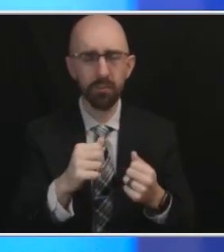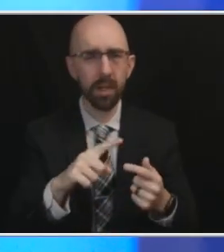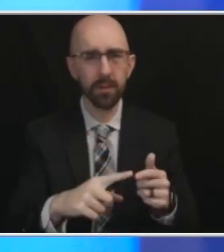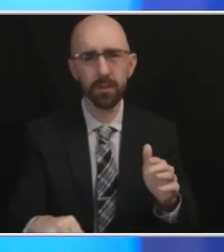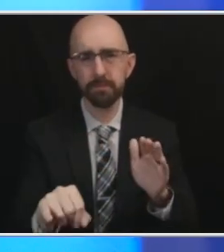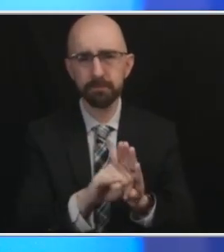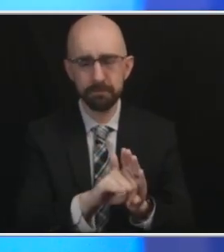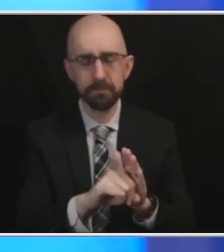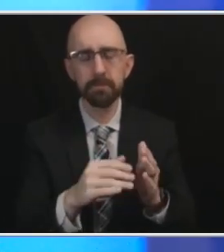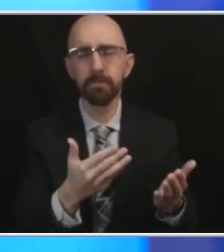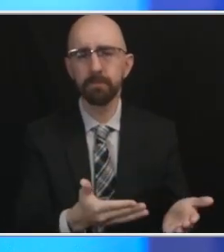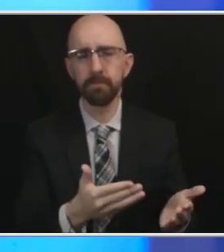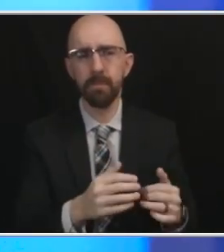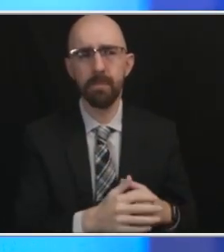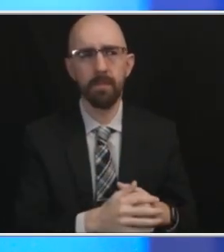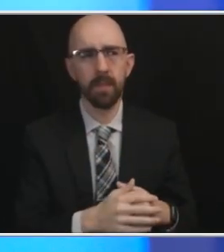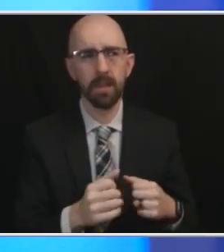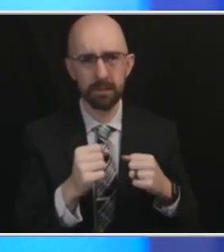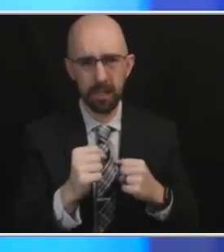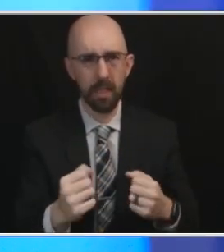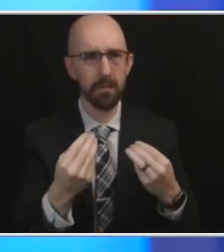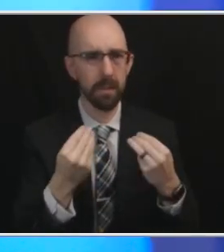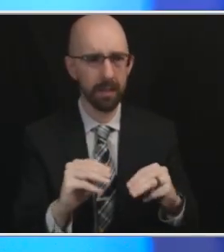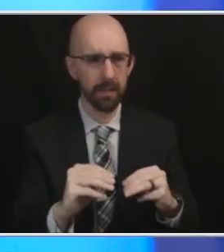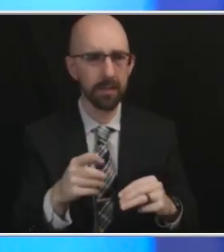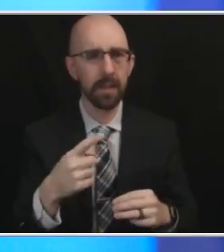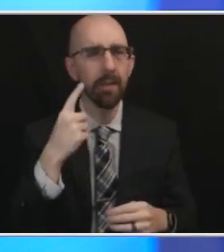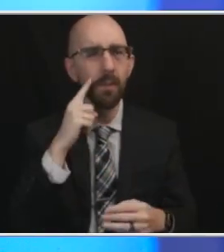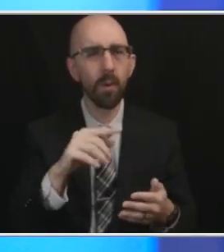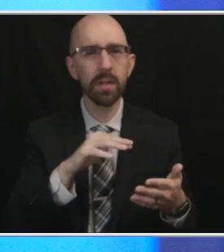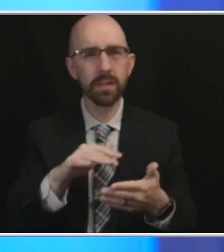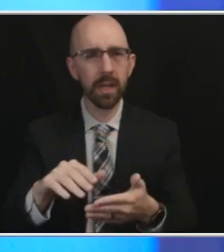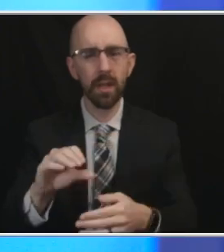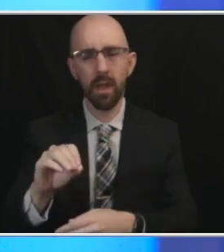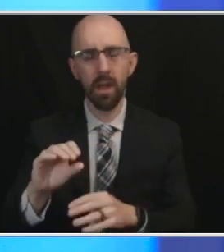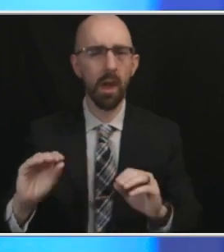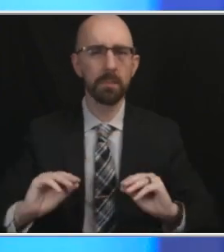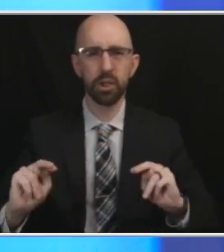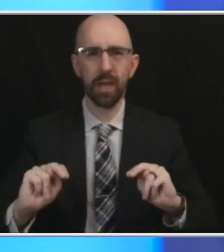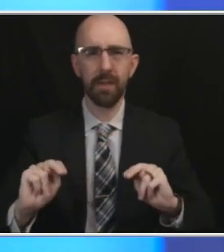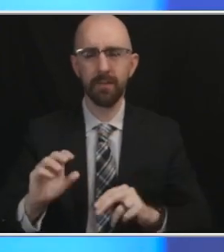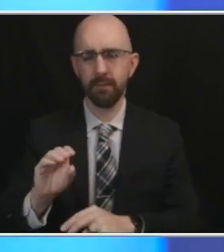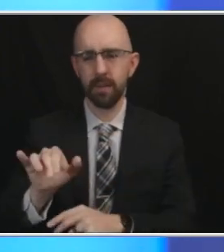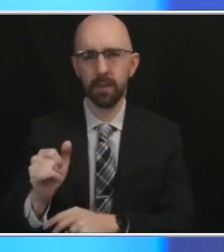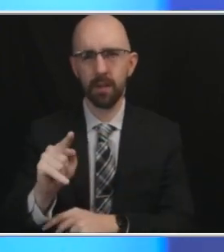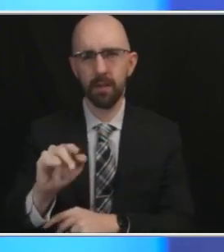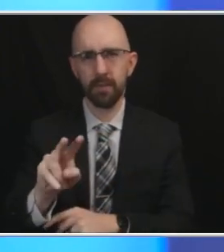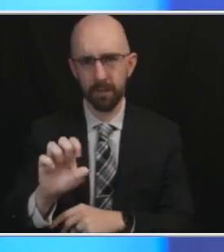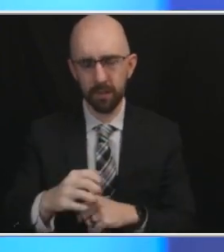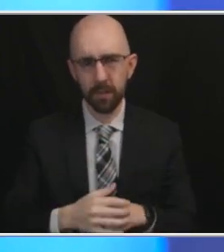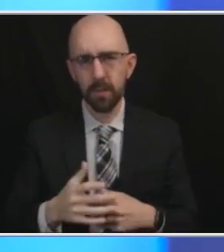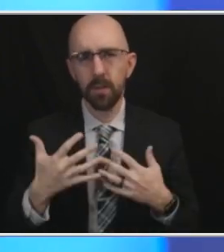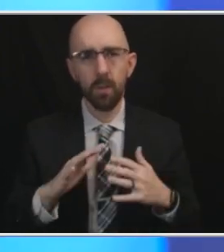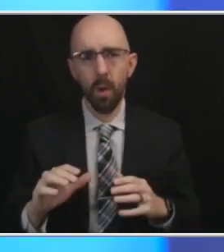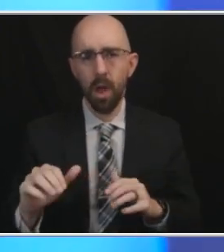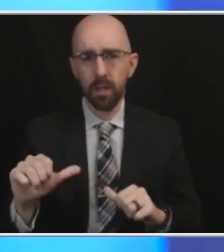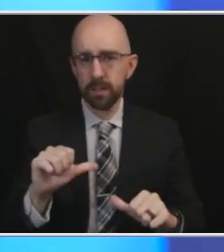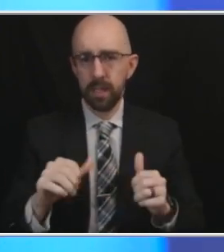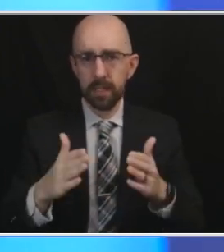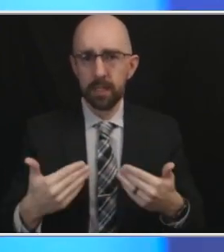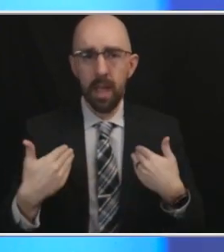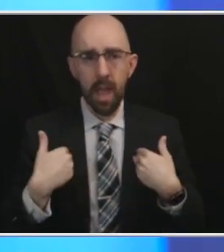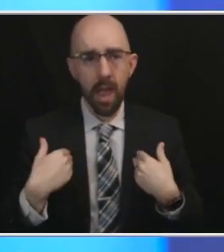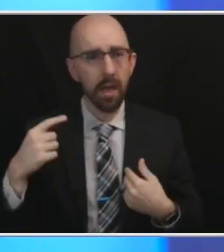a solid methodology is for the study to be objective. We want the scientists not to have a preconceived